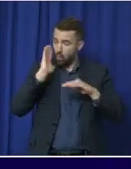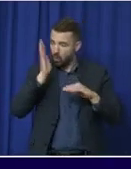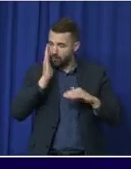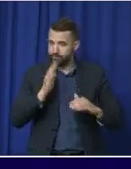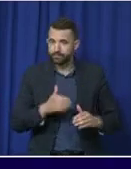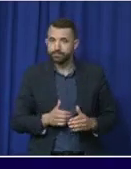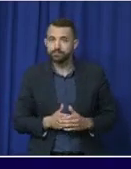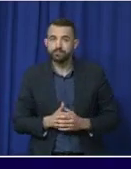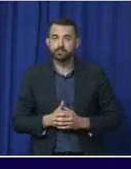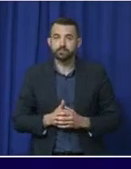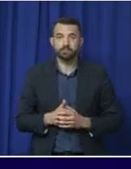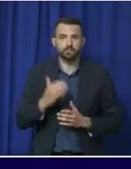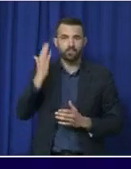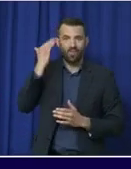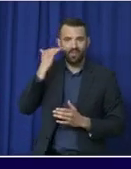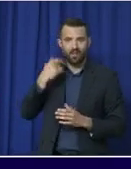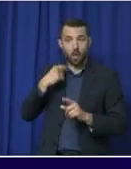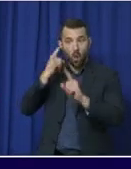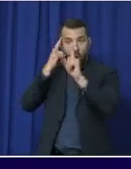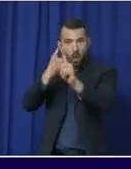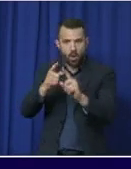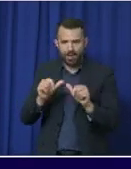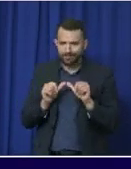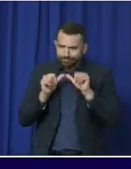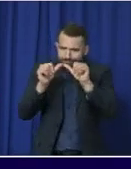with COVID-19 maintain self-isolation.